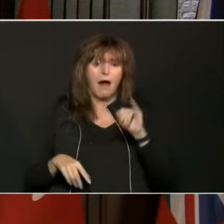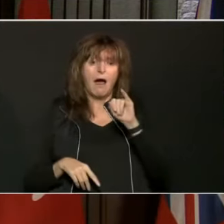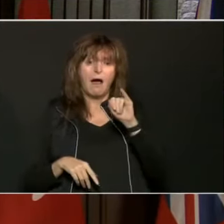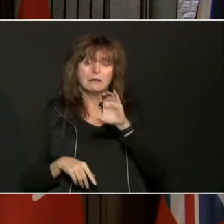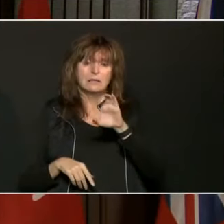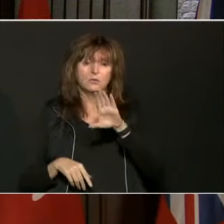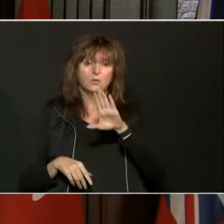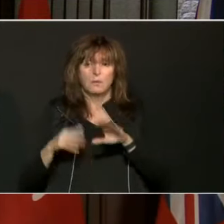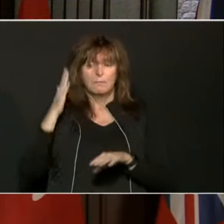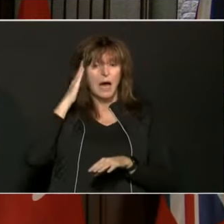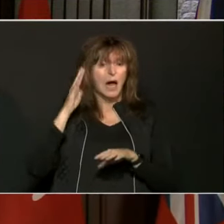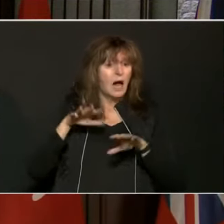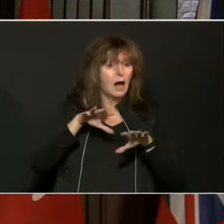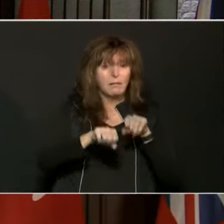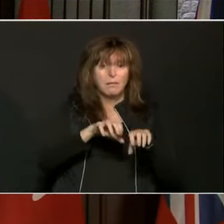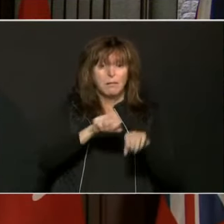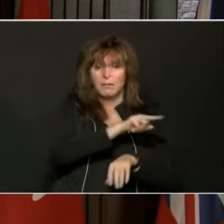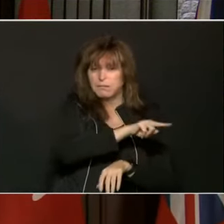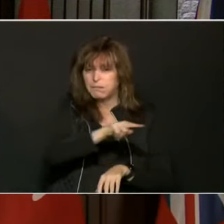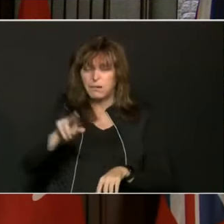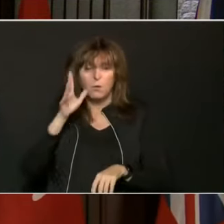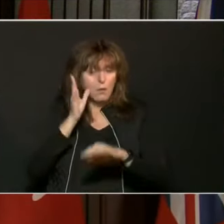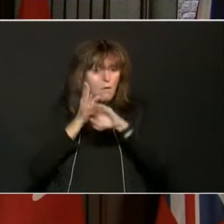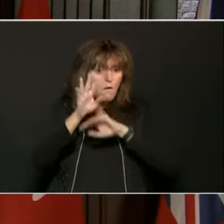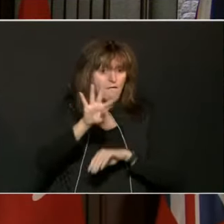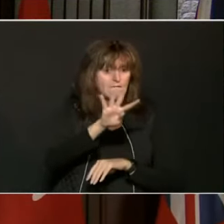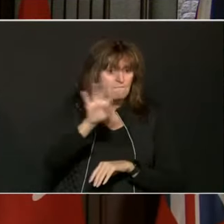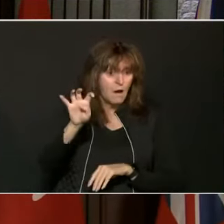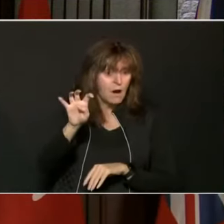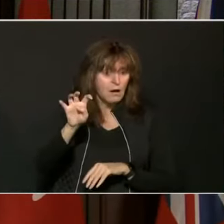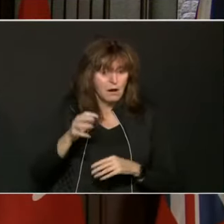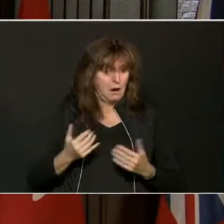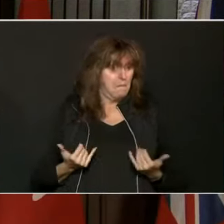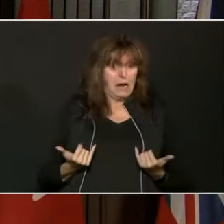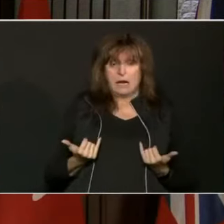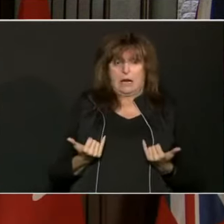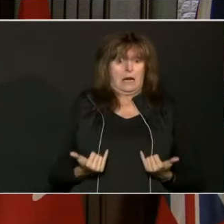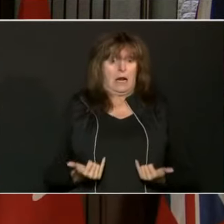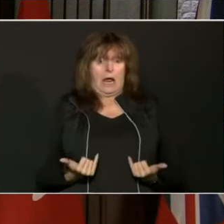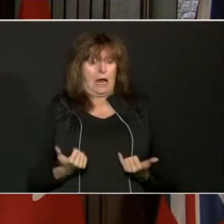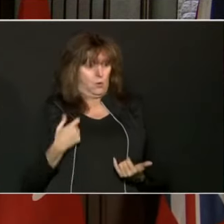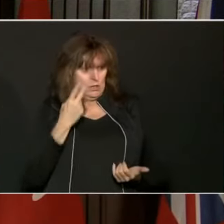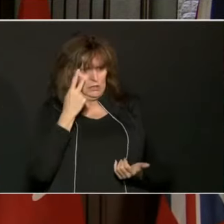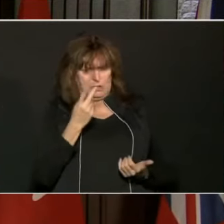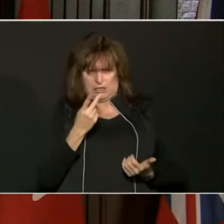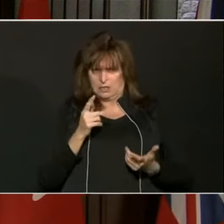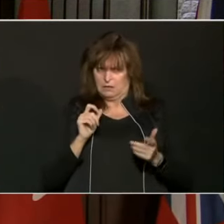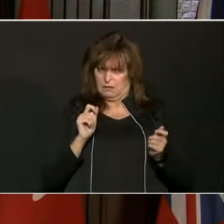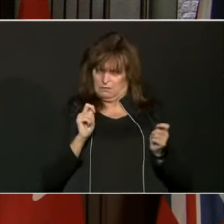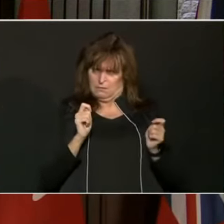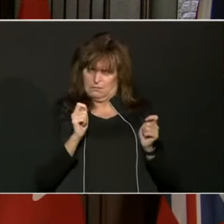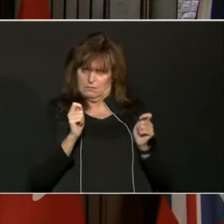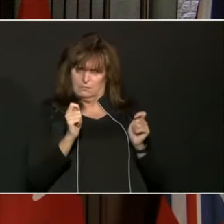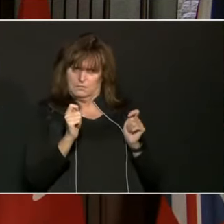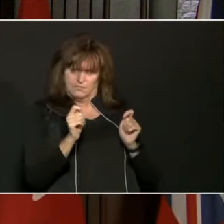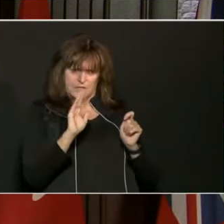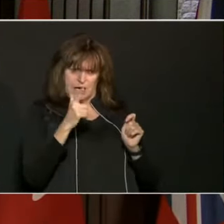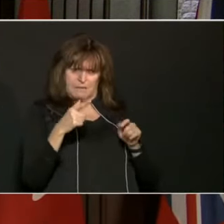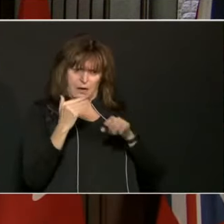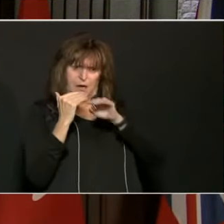level of growth, it's actually not quite as bad as it might have been. And if it stays or comes